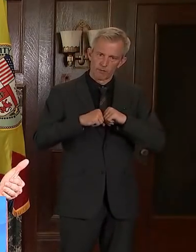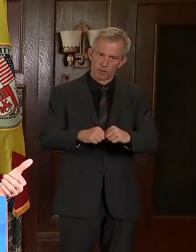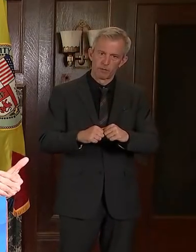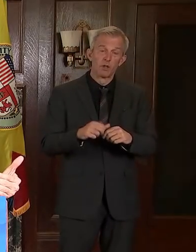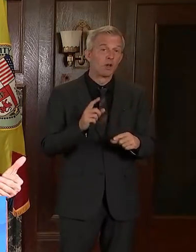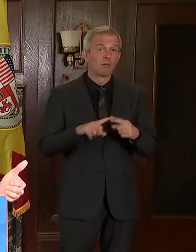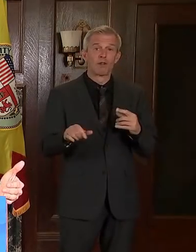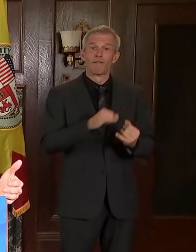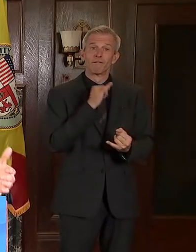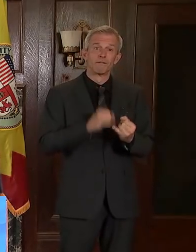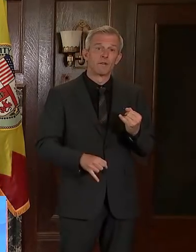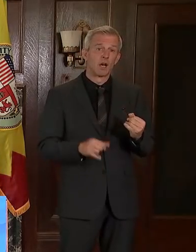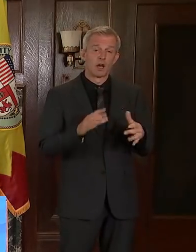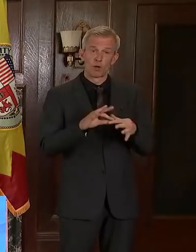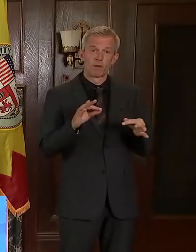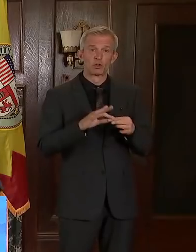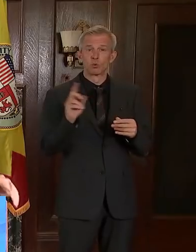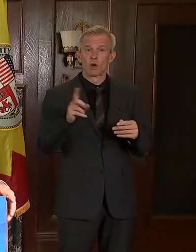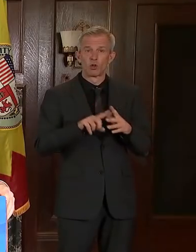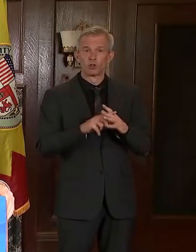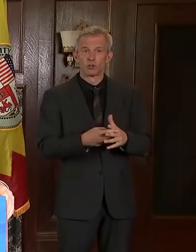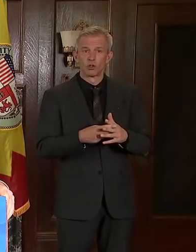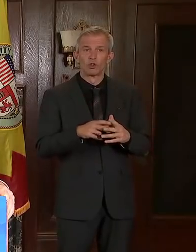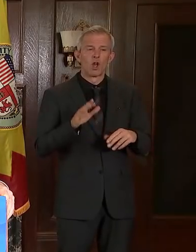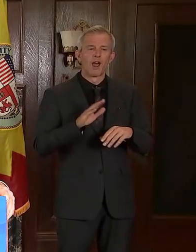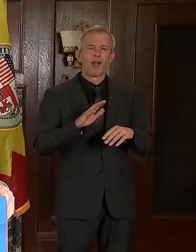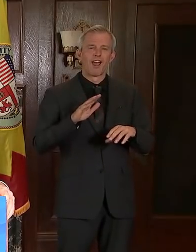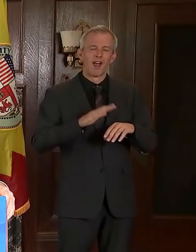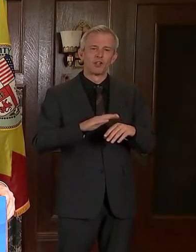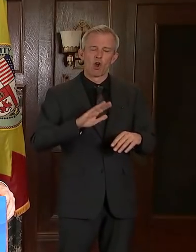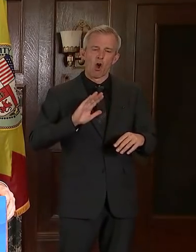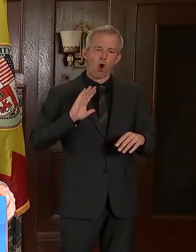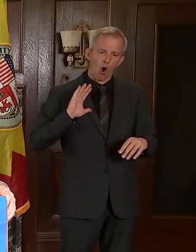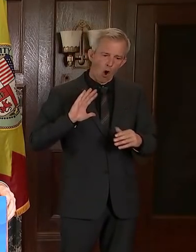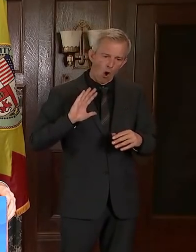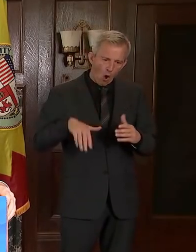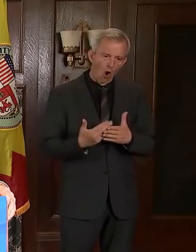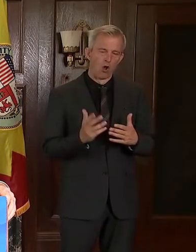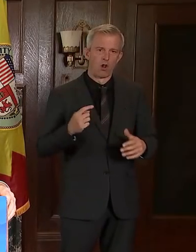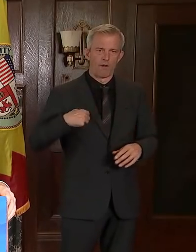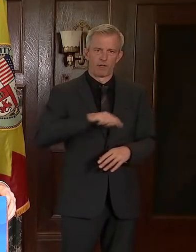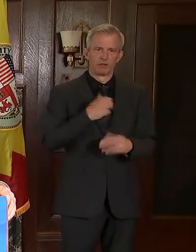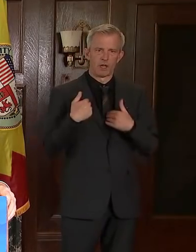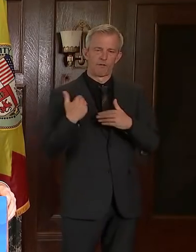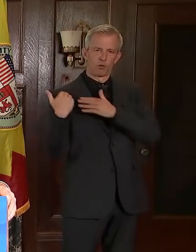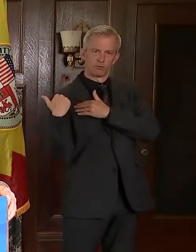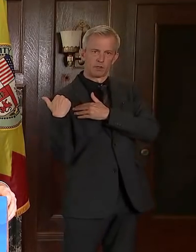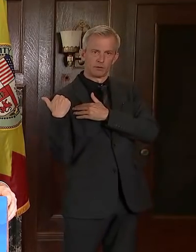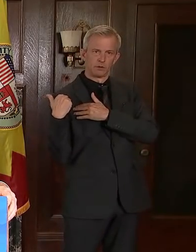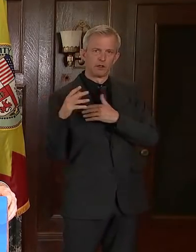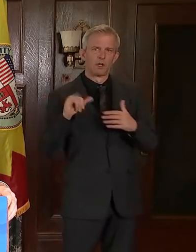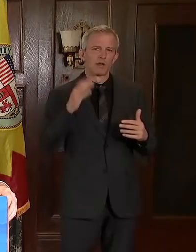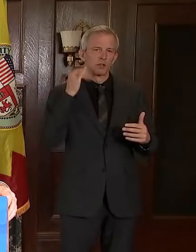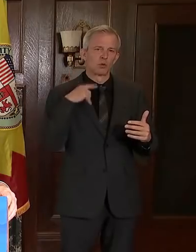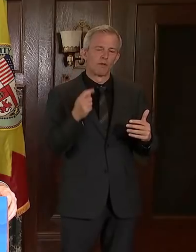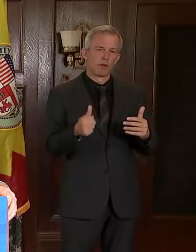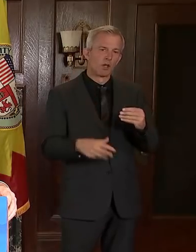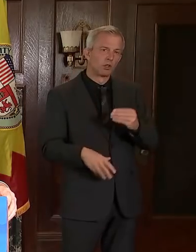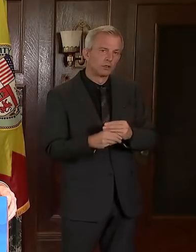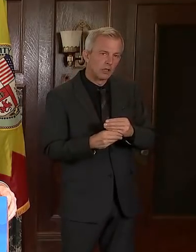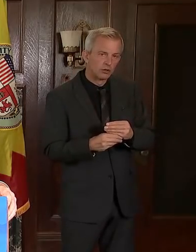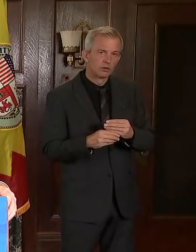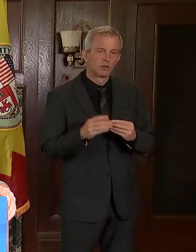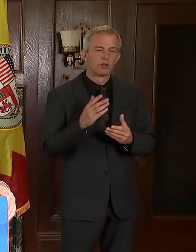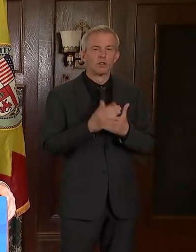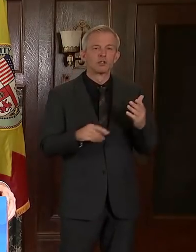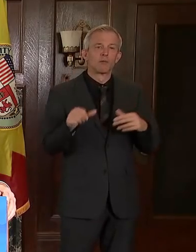Final message is kind of where I started. It's also on all of us to adhere to this. So that's why we're putting a little bit additional in there that I'm sure other cities will do